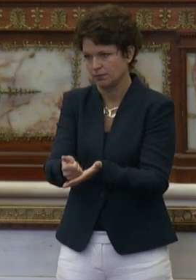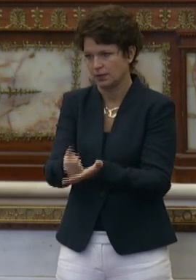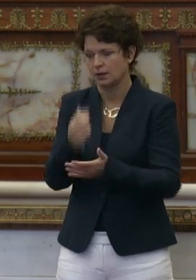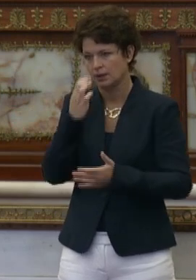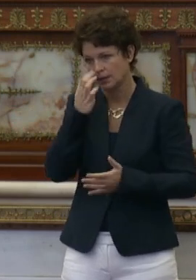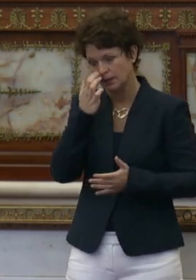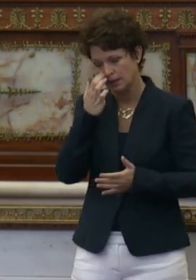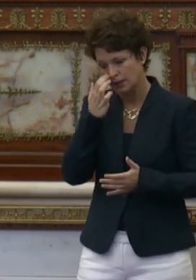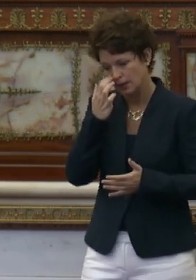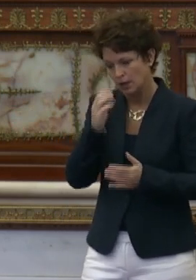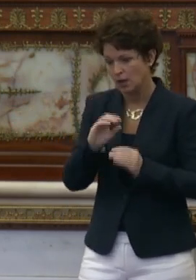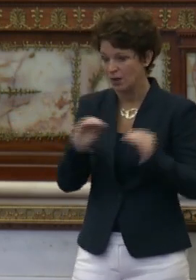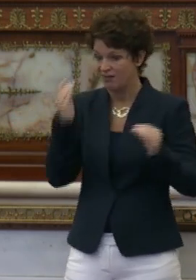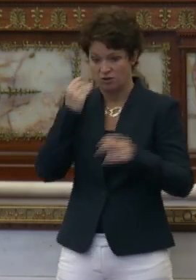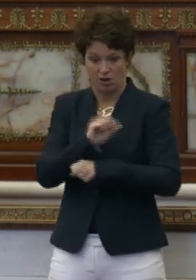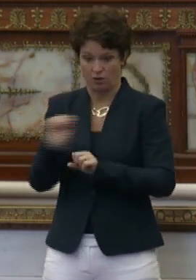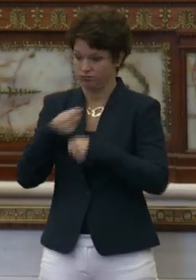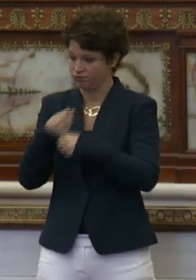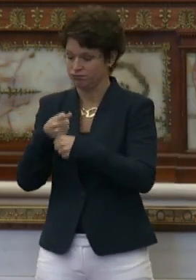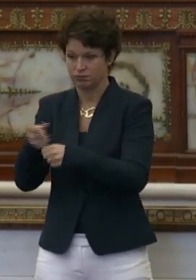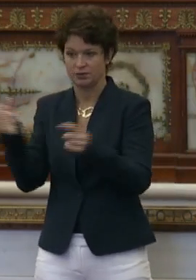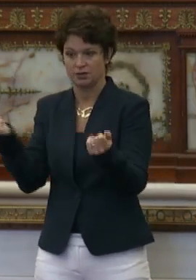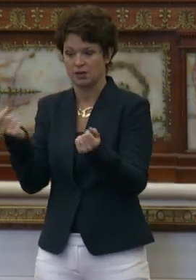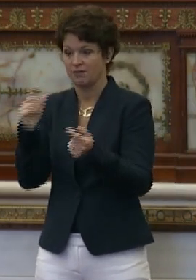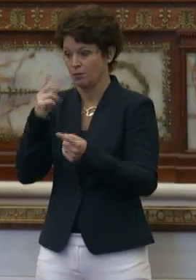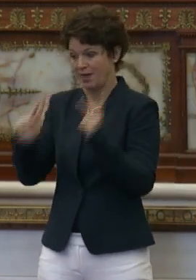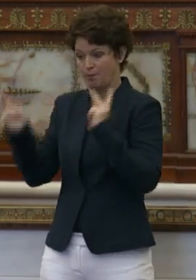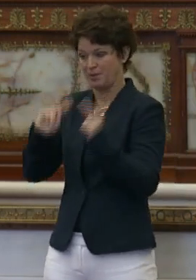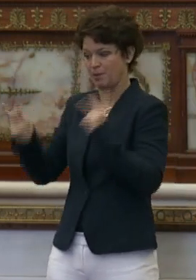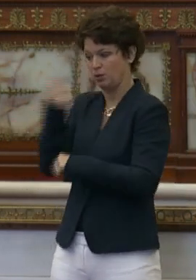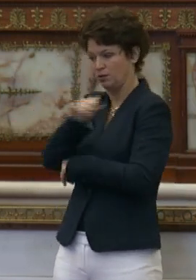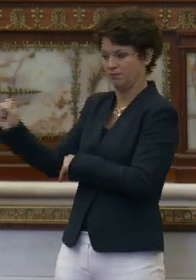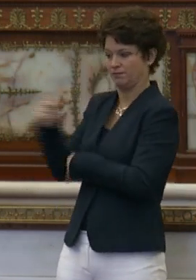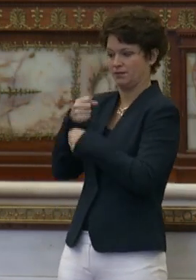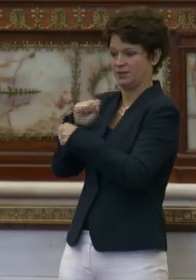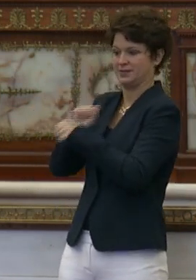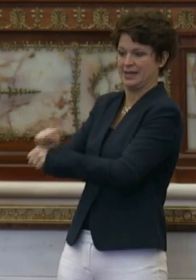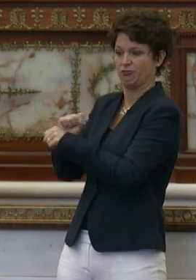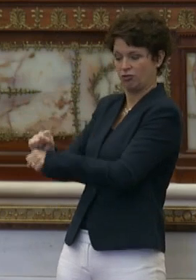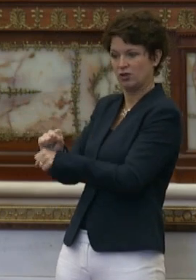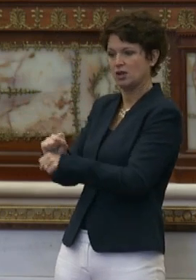abolitionists, would there have been a Juneteenth?